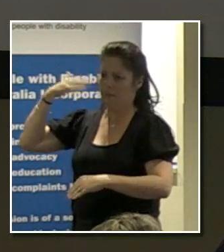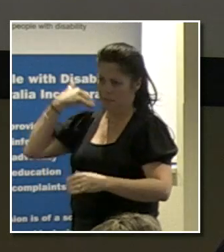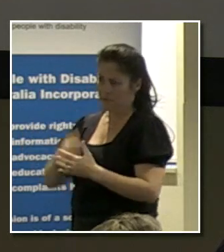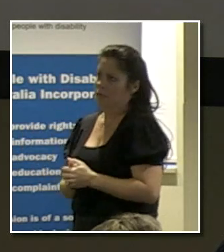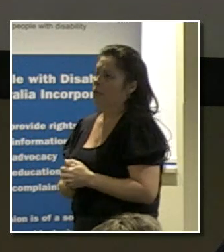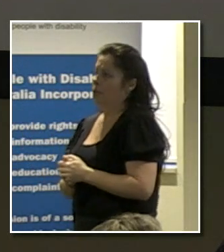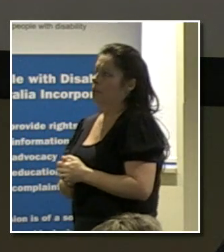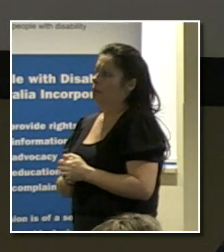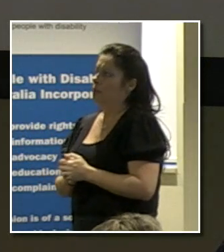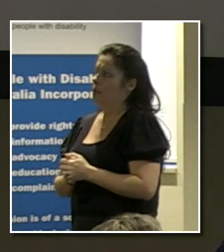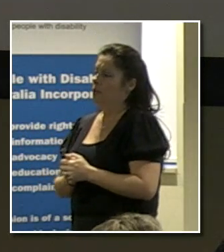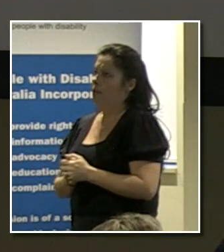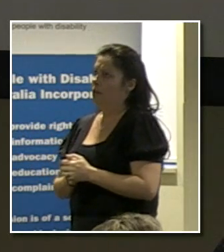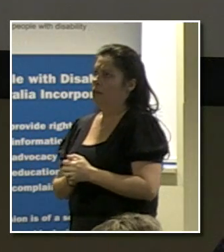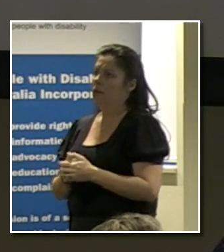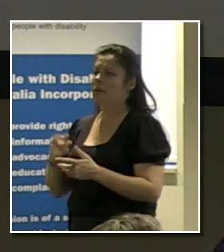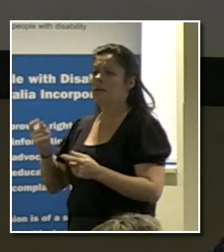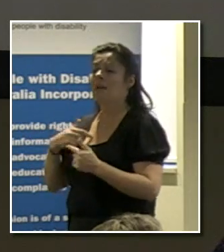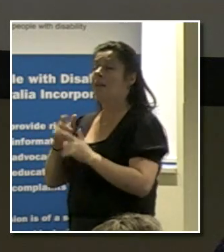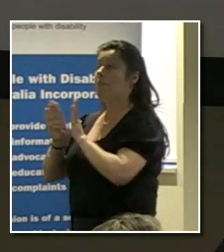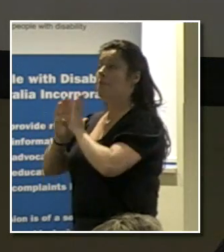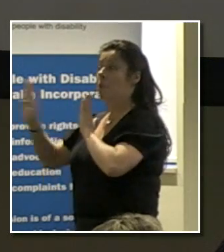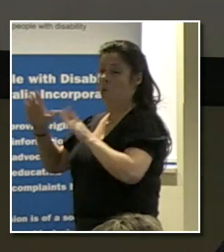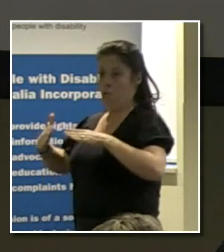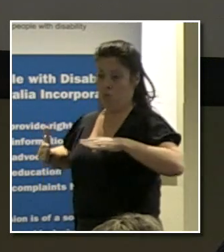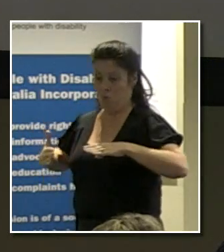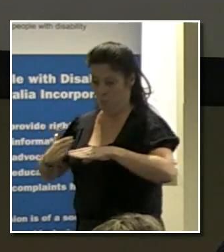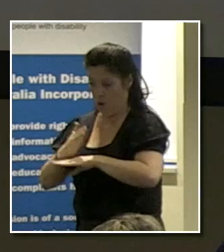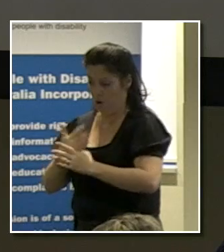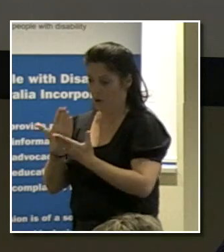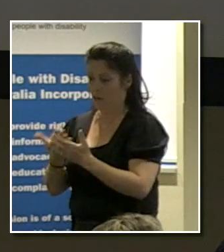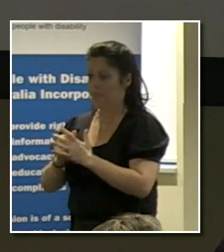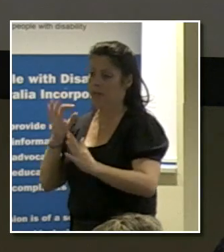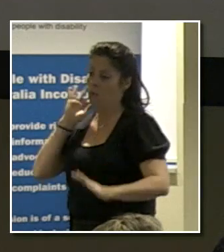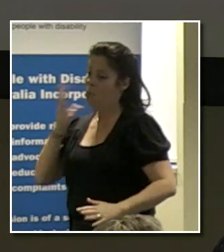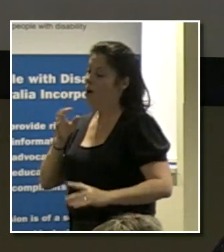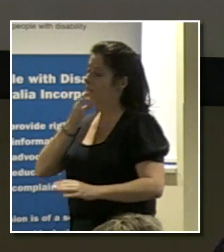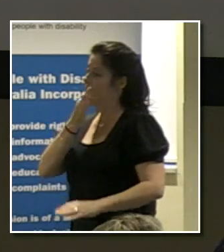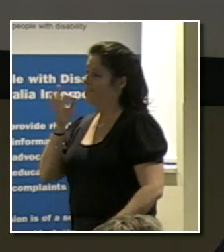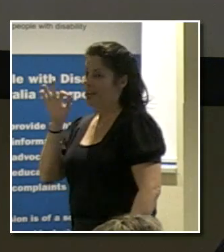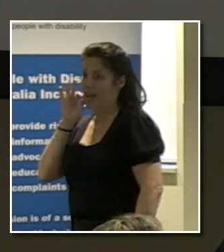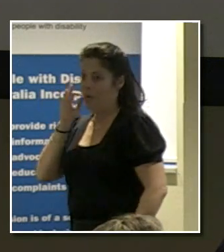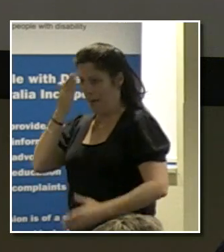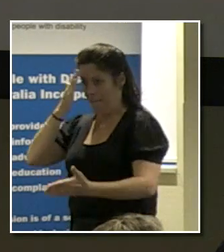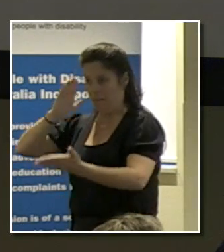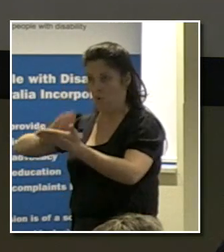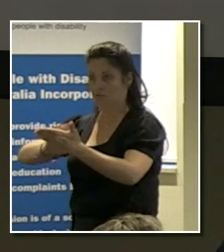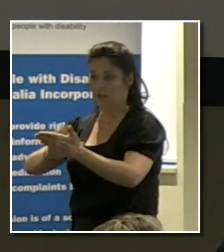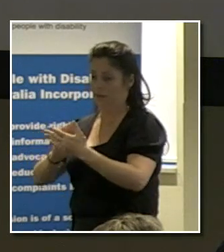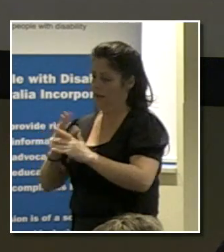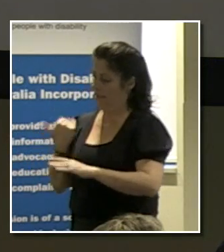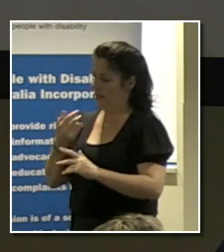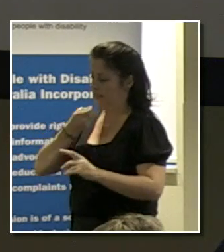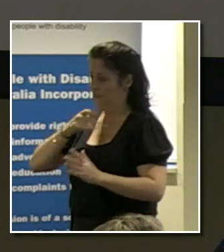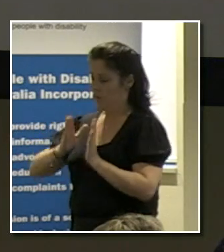members have put into the White Flower Memorial over the last few months. Led by a board team,